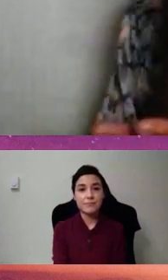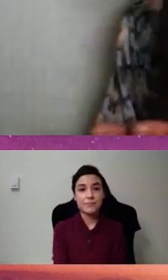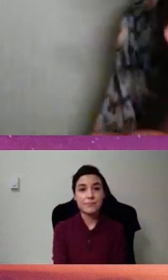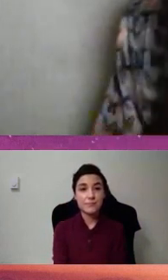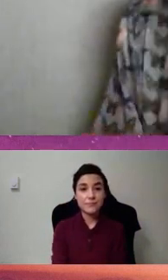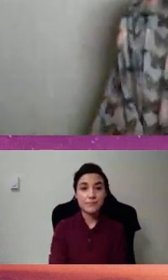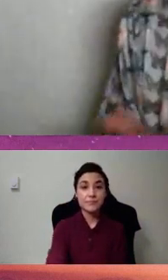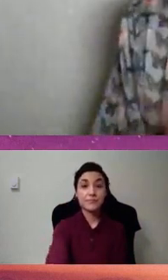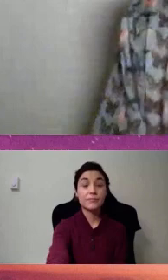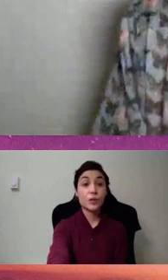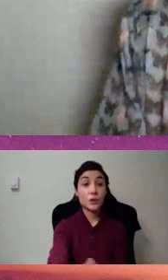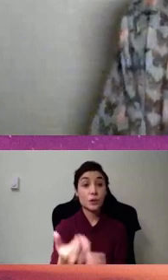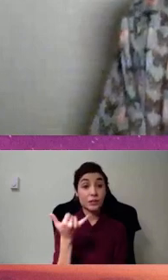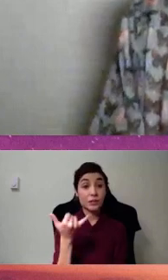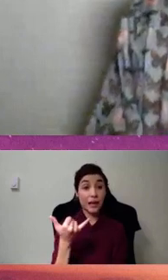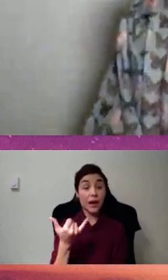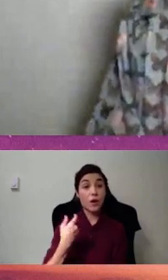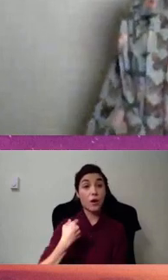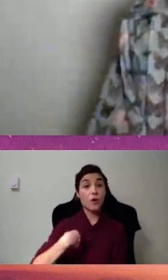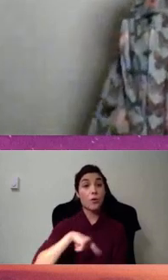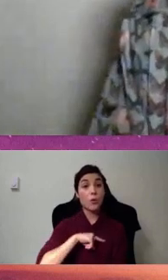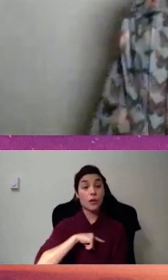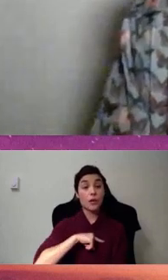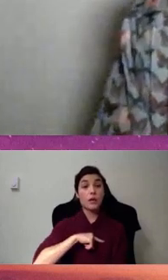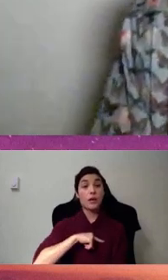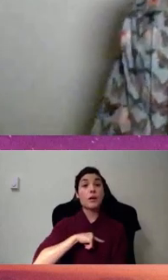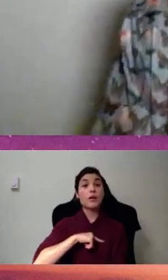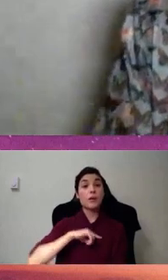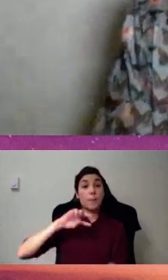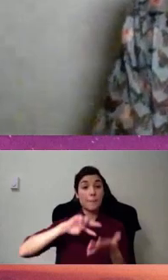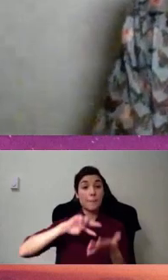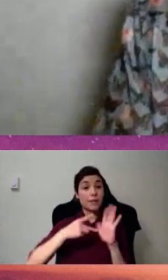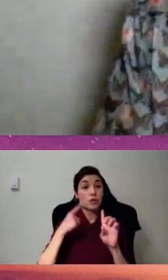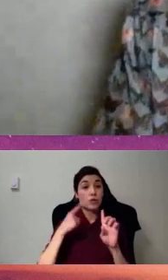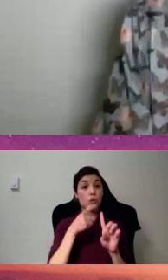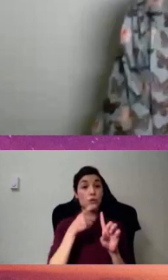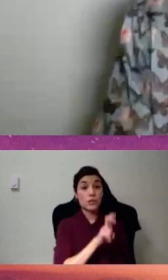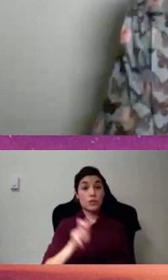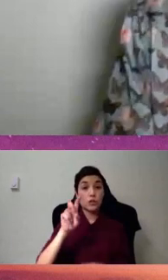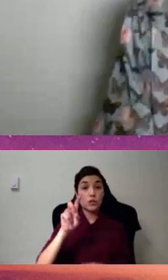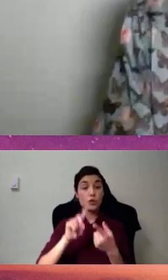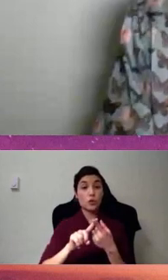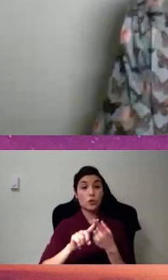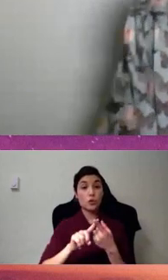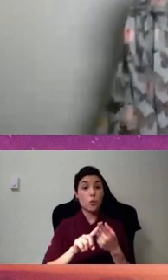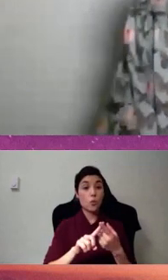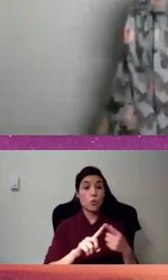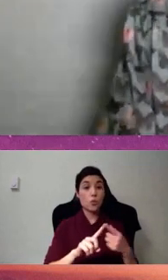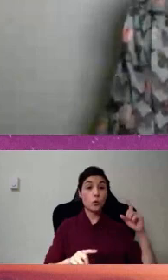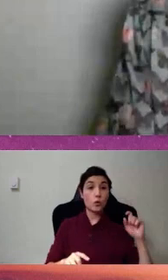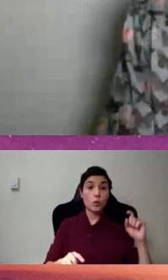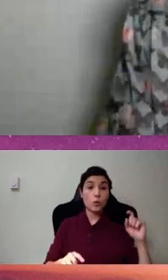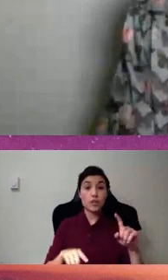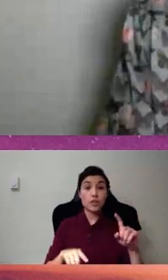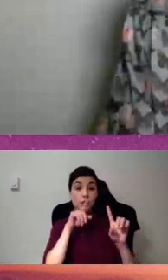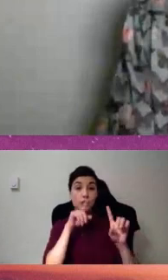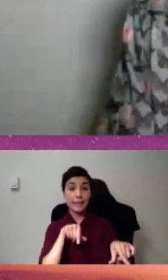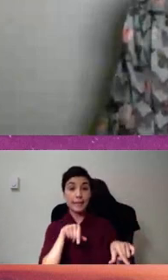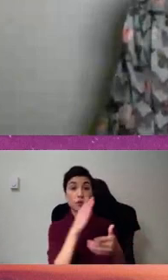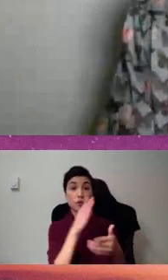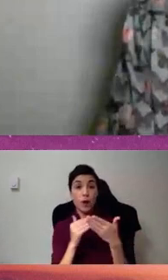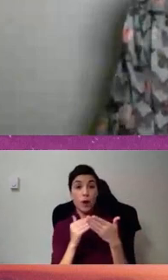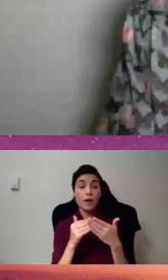are supposed to transition into a Q&A portion. Before that, I